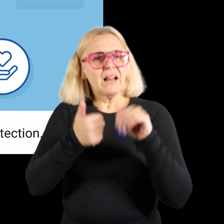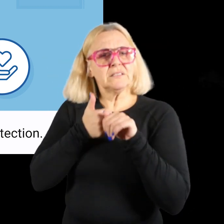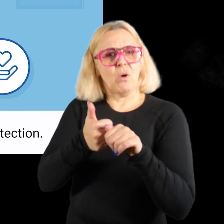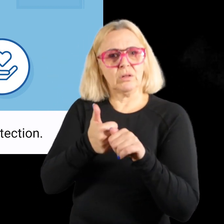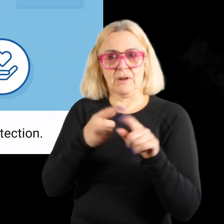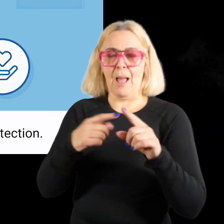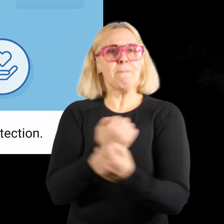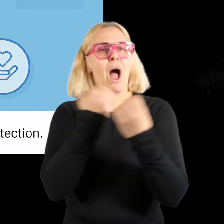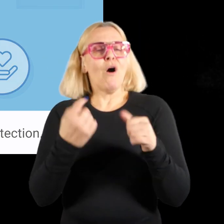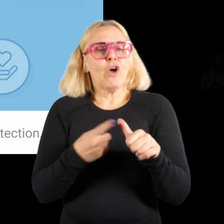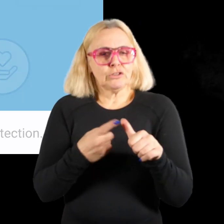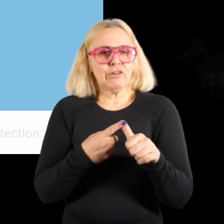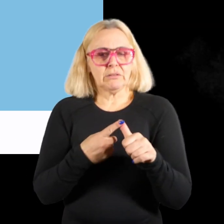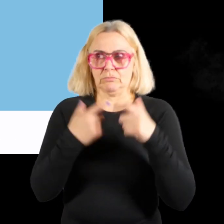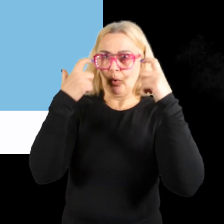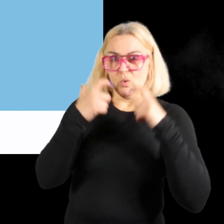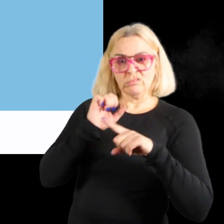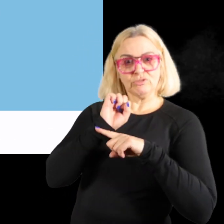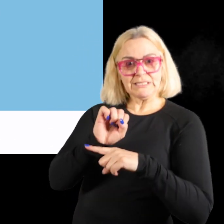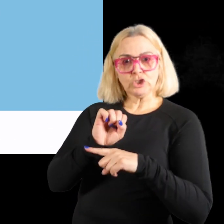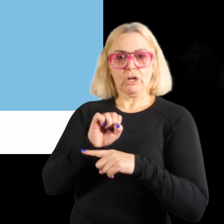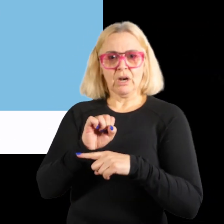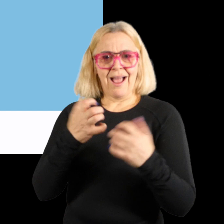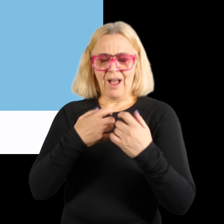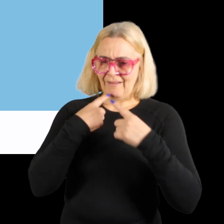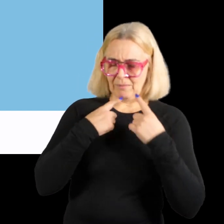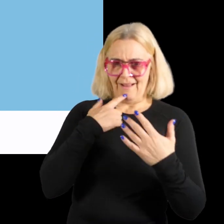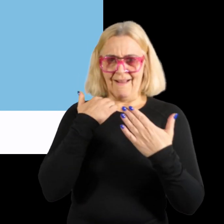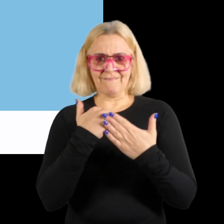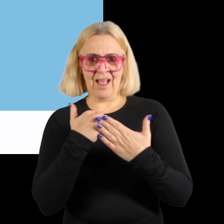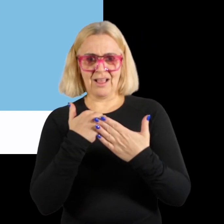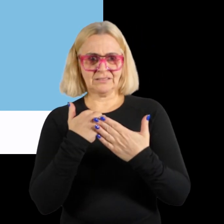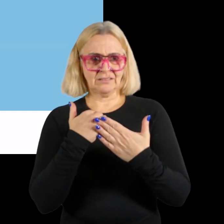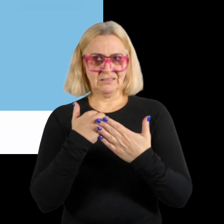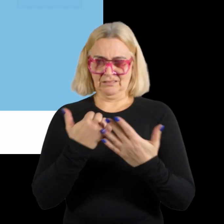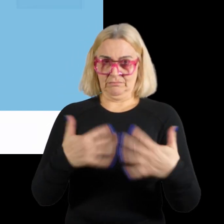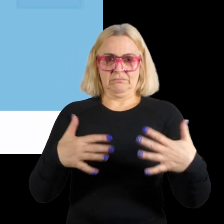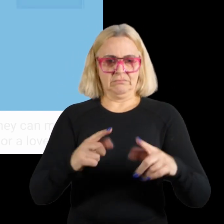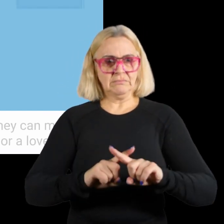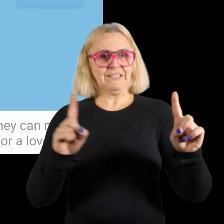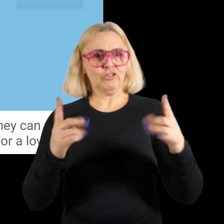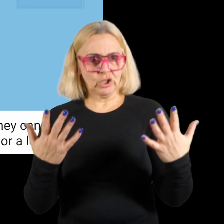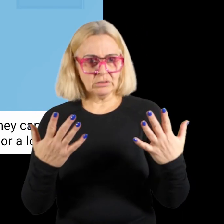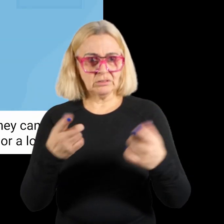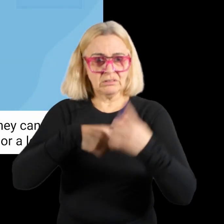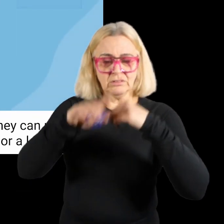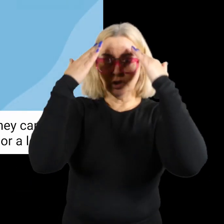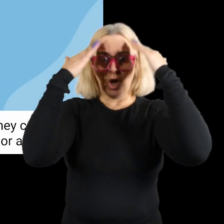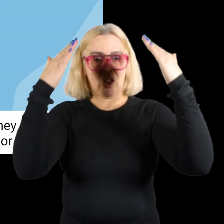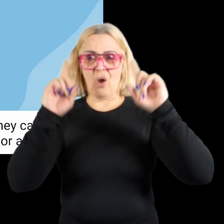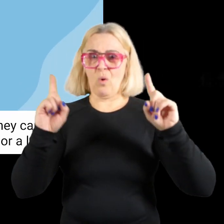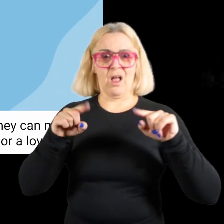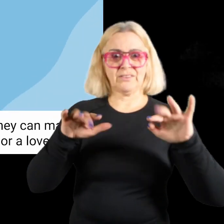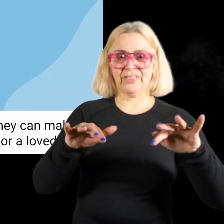attorney and court of protection. How does information and advice make a difference? If people don't know what